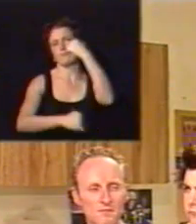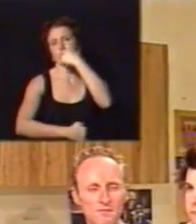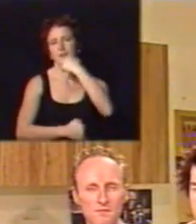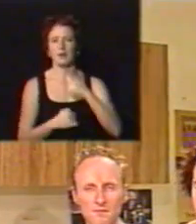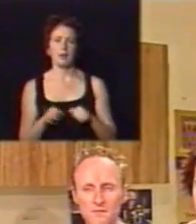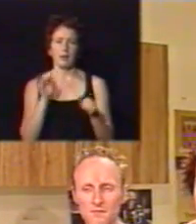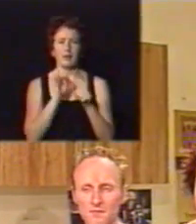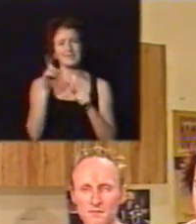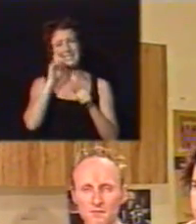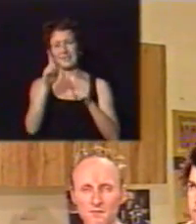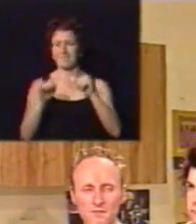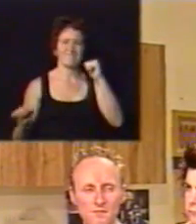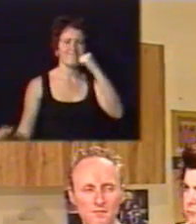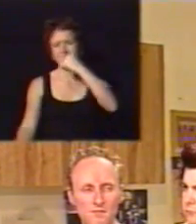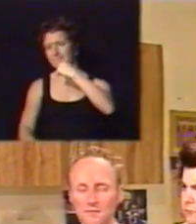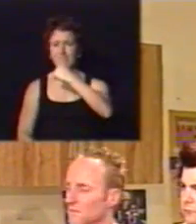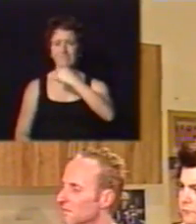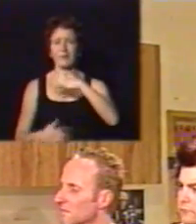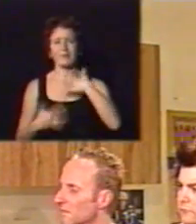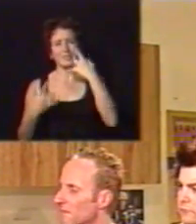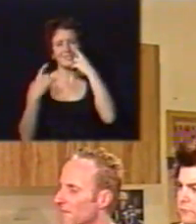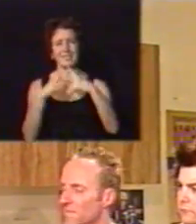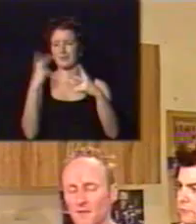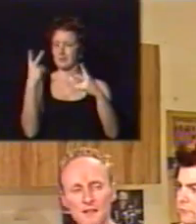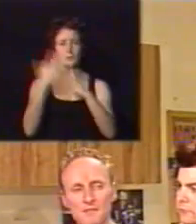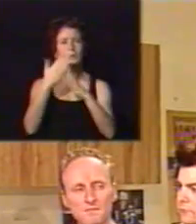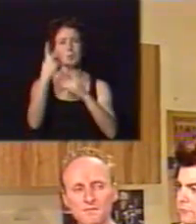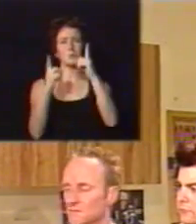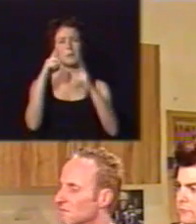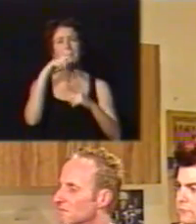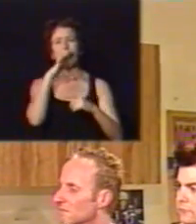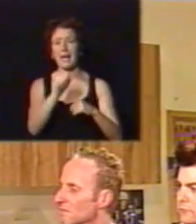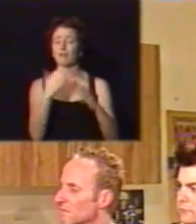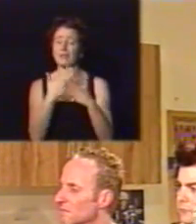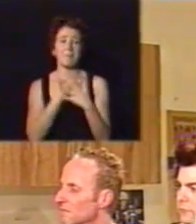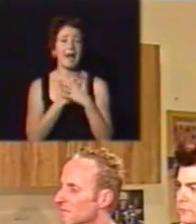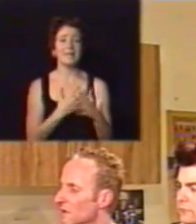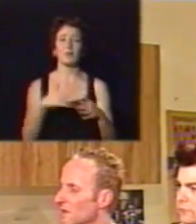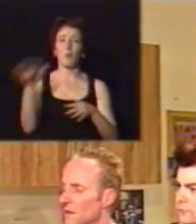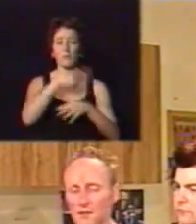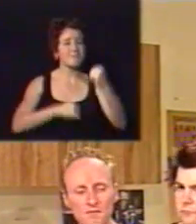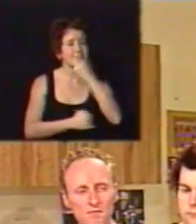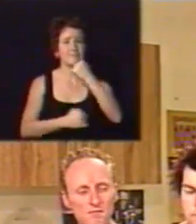the camaraderie and mateship that has been shown between all of these boys has been quite amazing. No one's